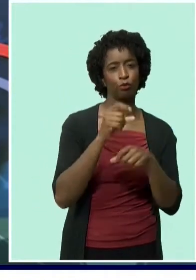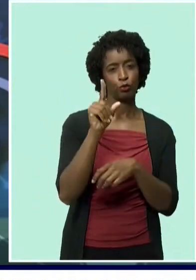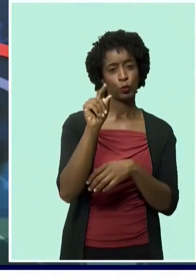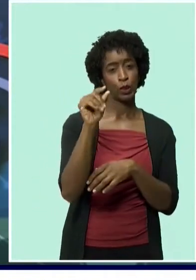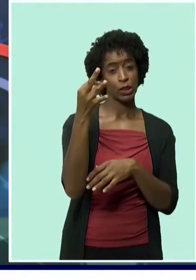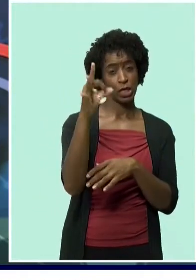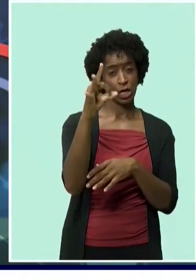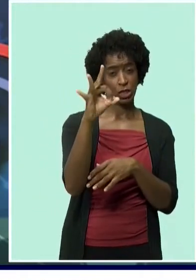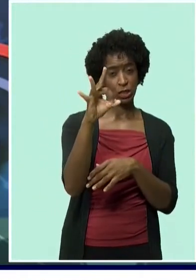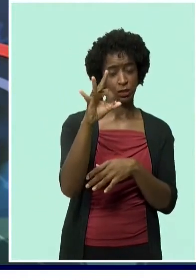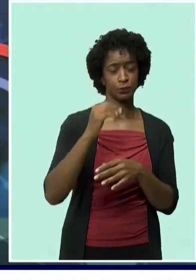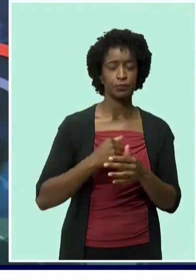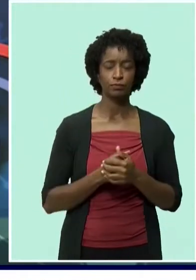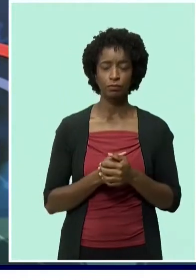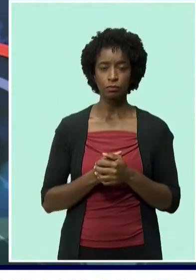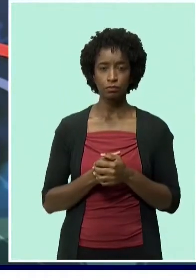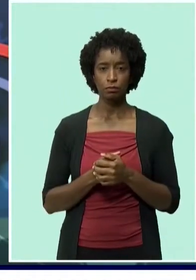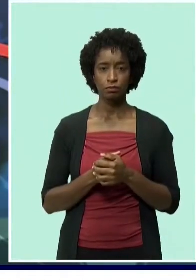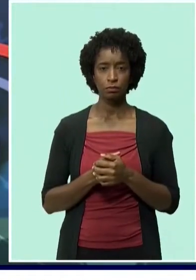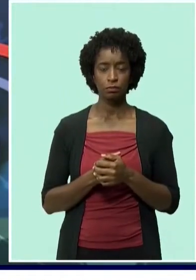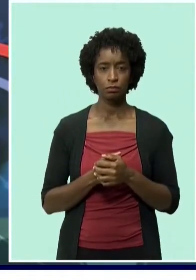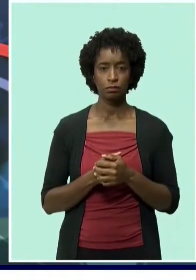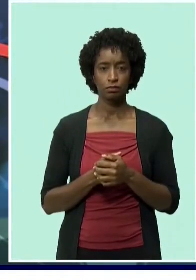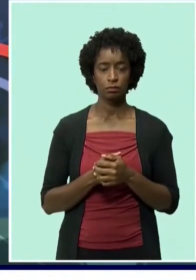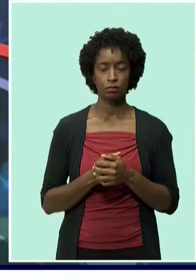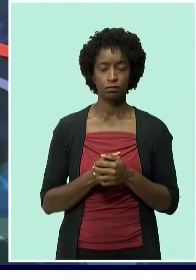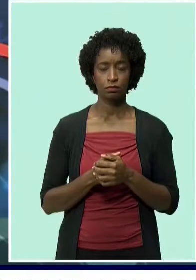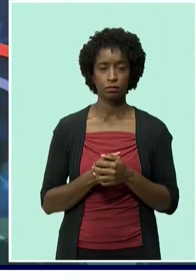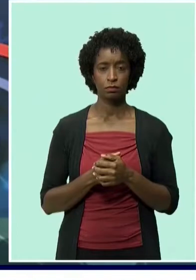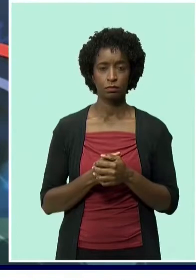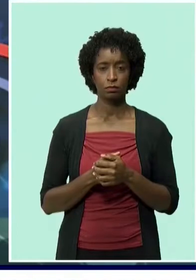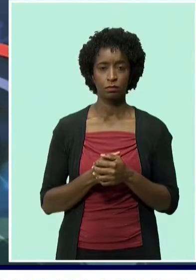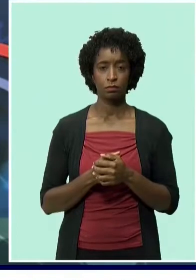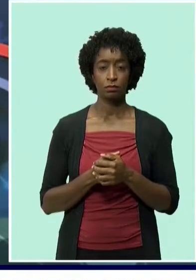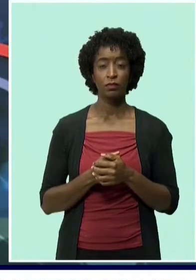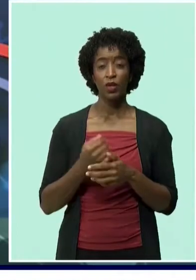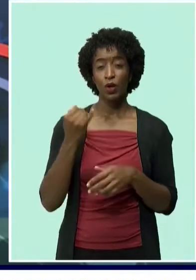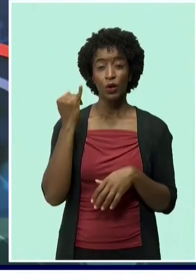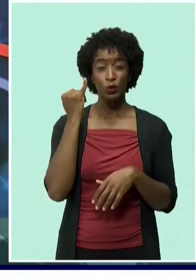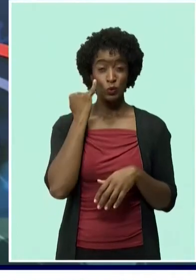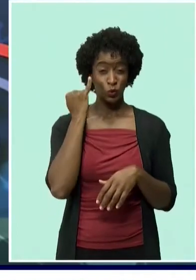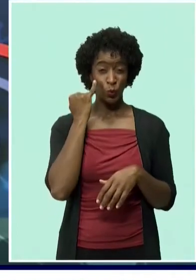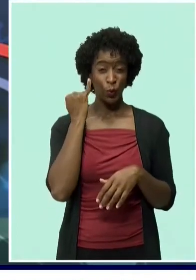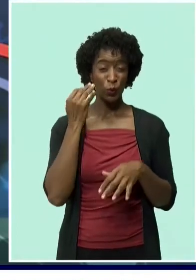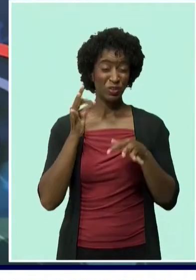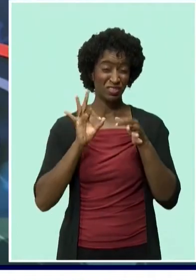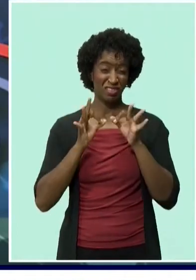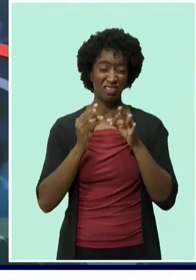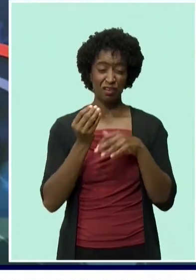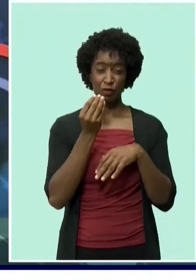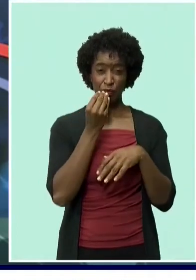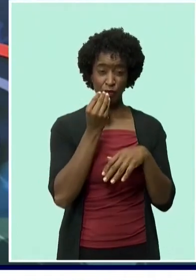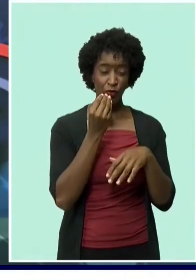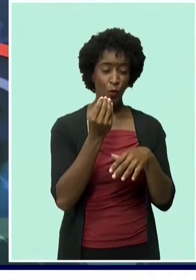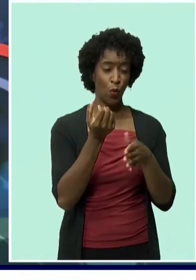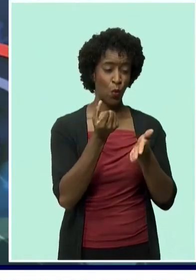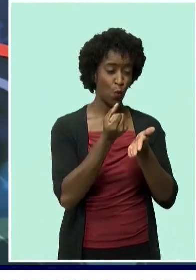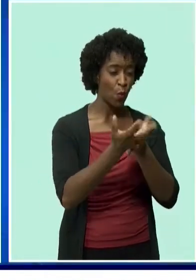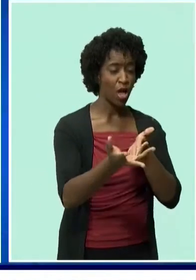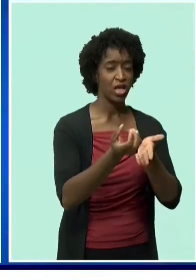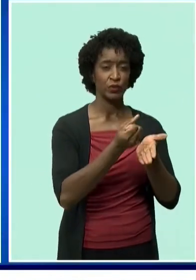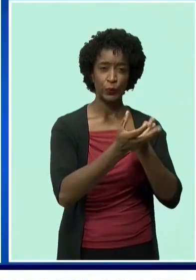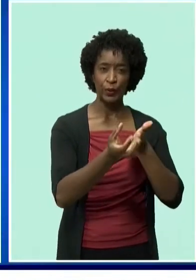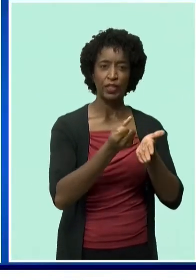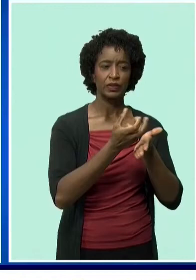Dr. Renata Clark, reminds Barbadians if food is continually wasted, it impacts production. If